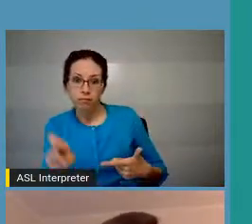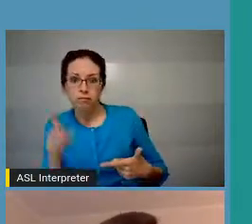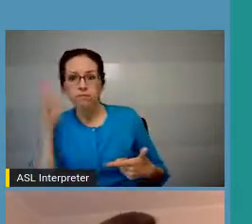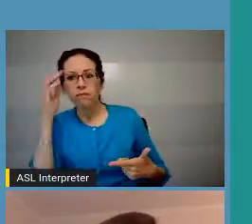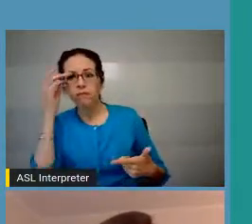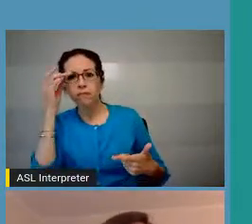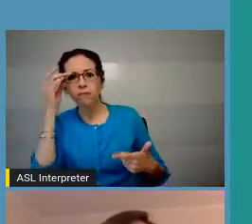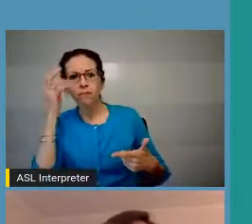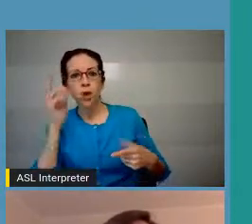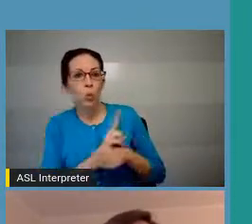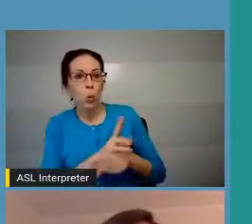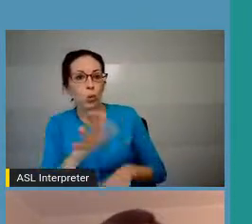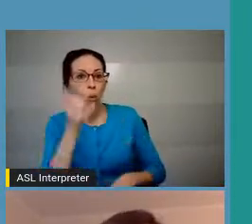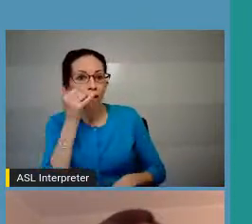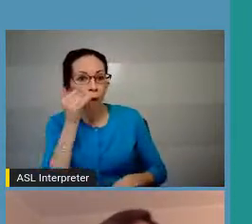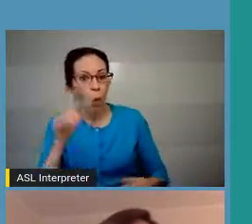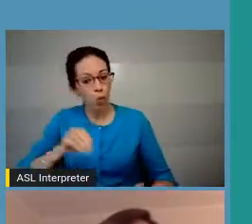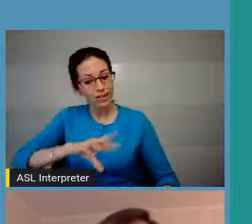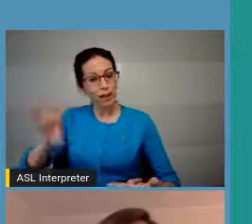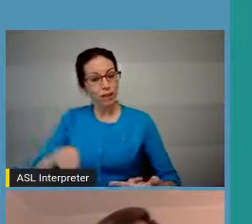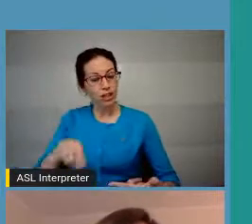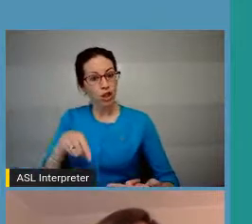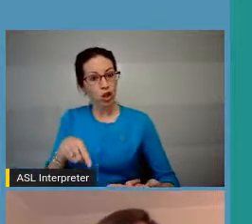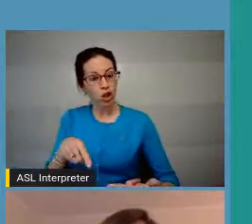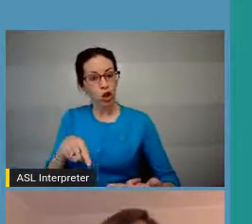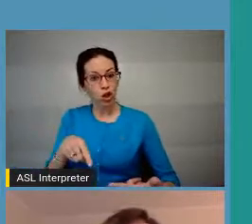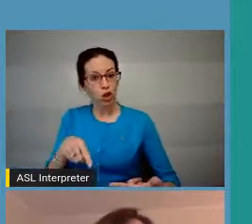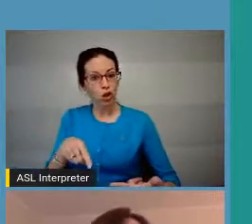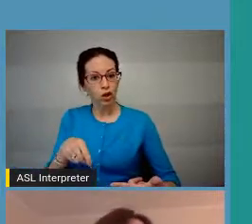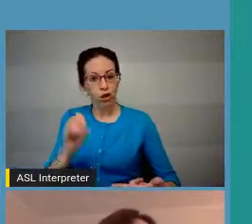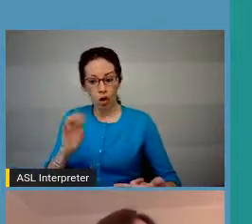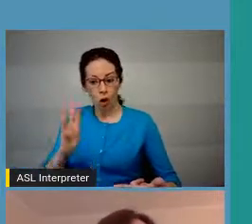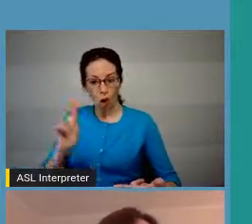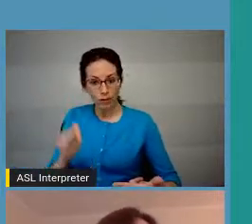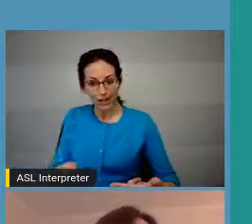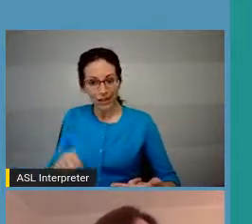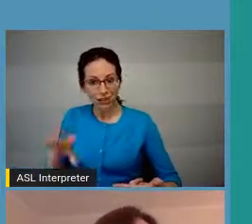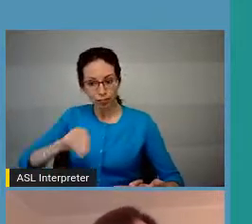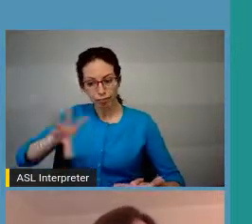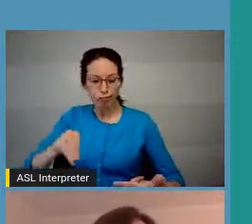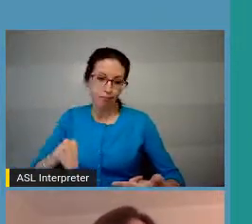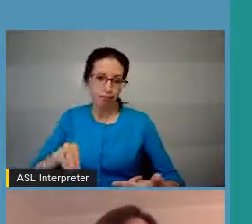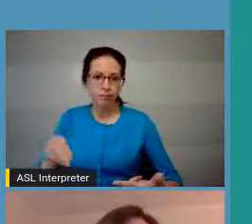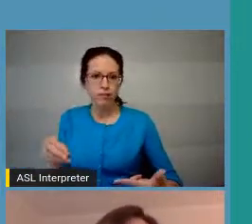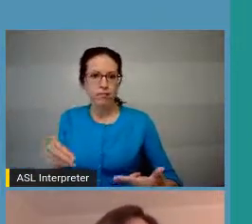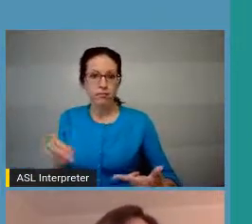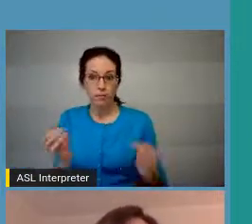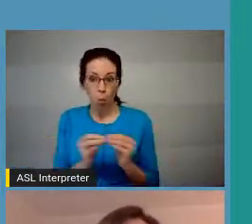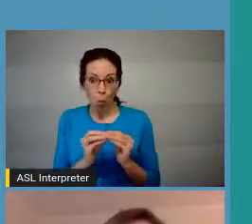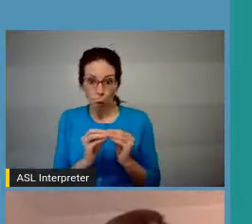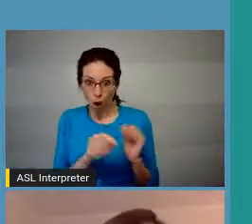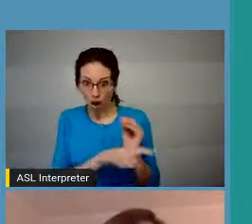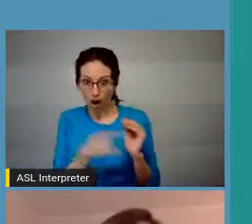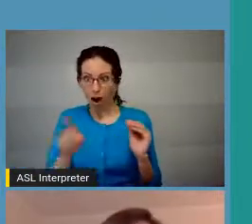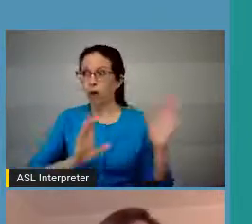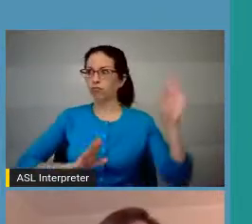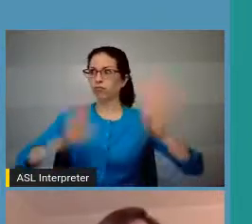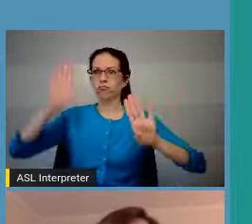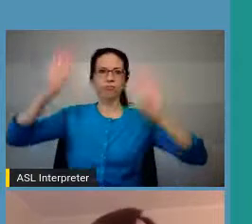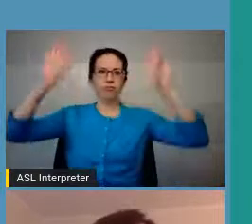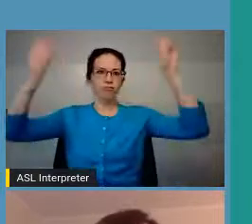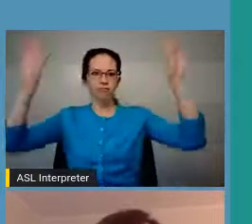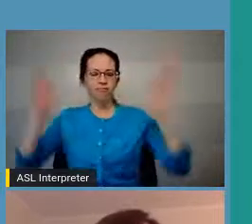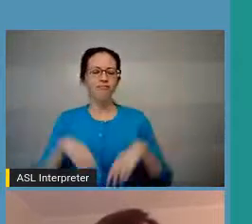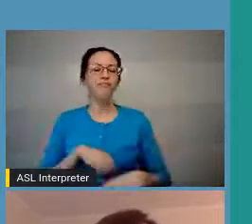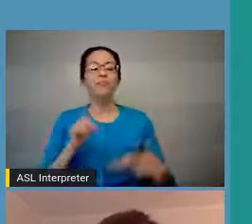used your phone to take a picture of an object or something? And maybe even more of you would raise your hands. I'd